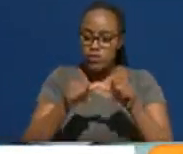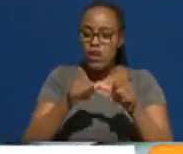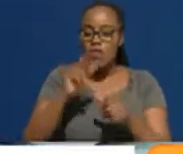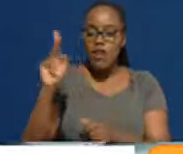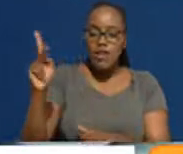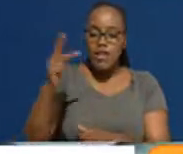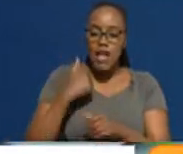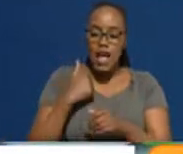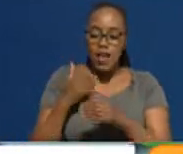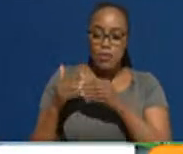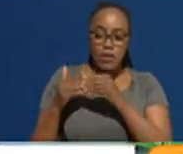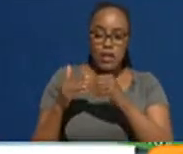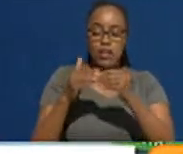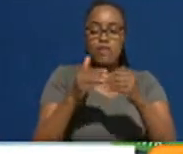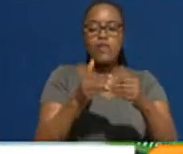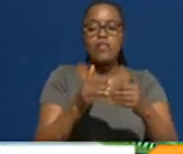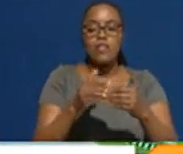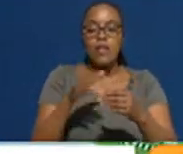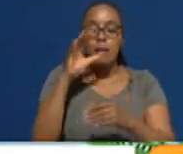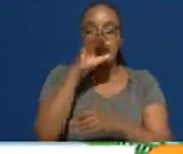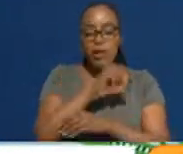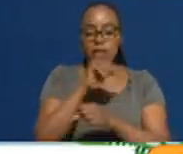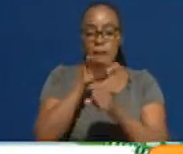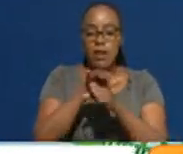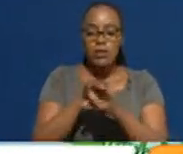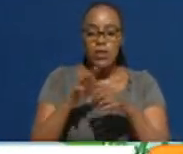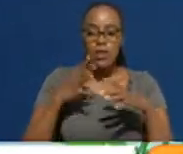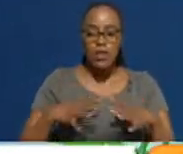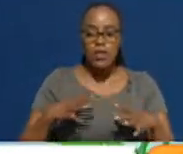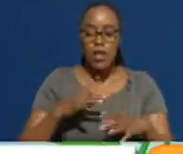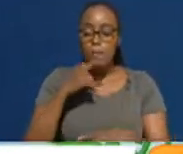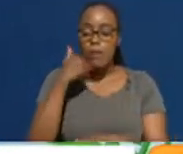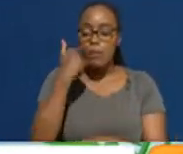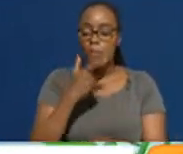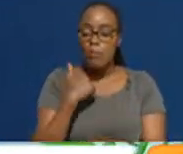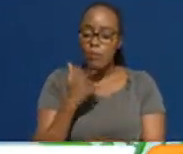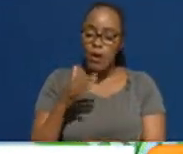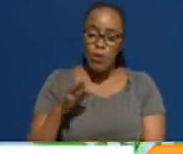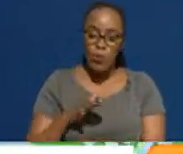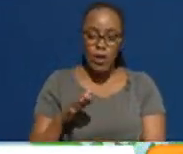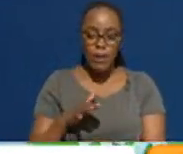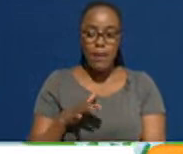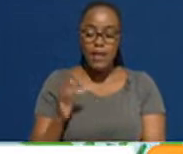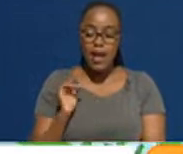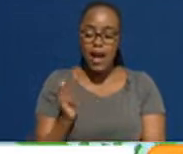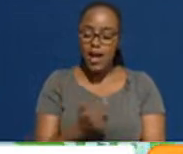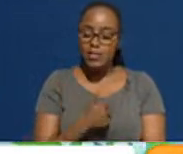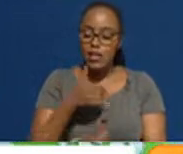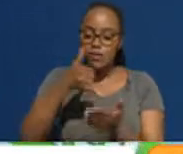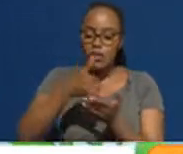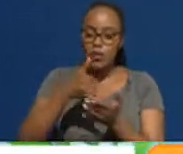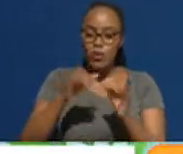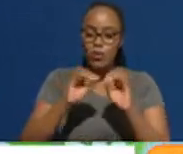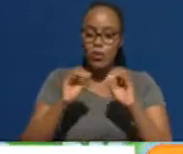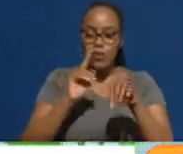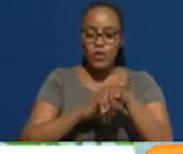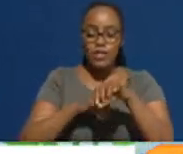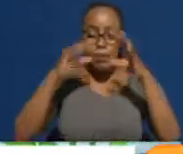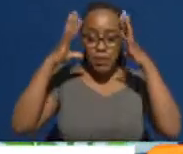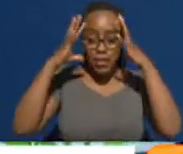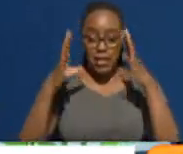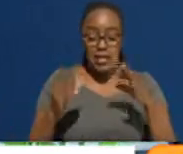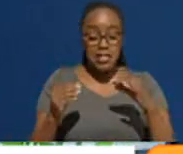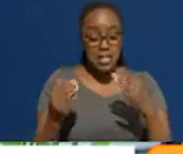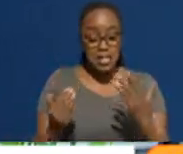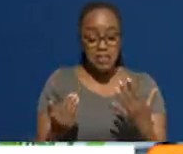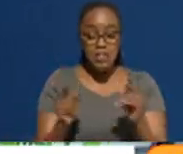ruled in the absence of the majority of people who are called women. We have been excluding them from the decision table. The men have been